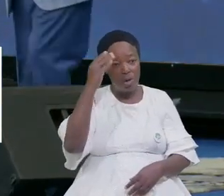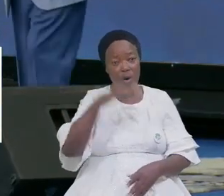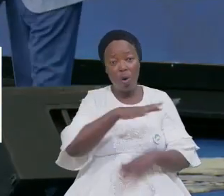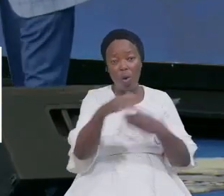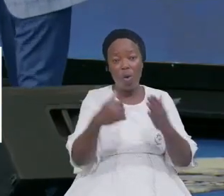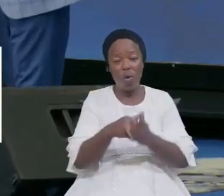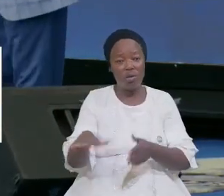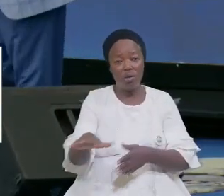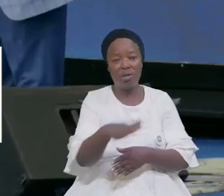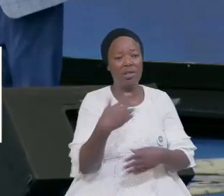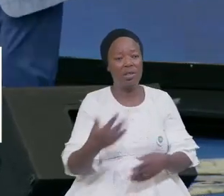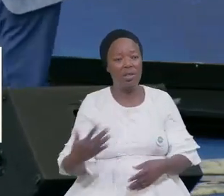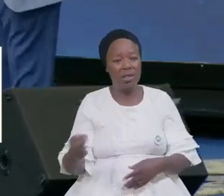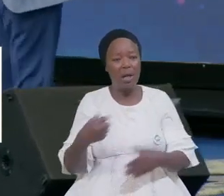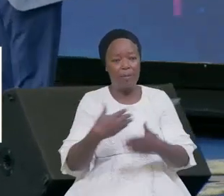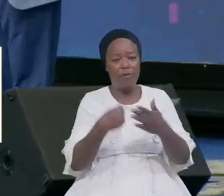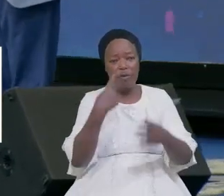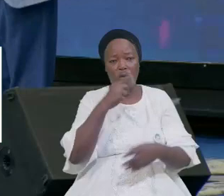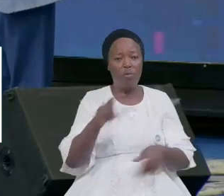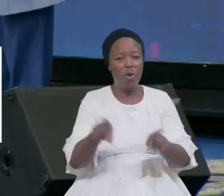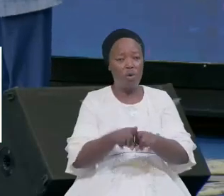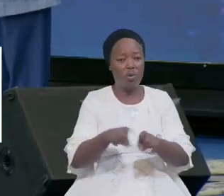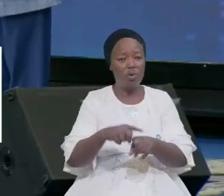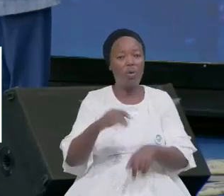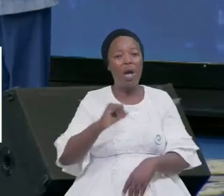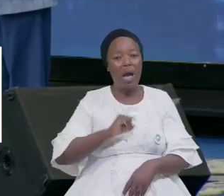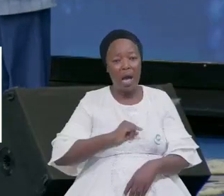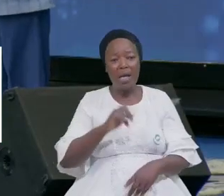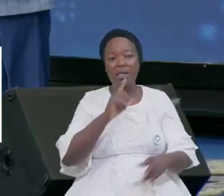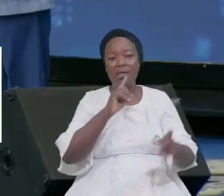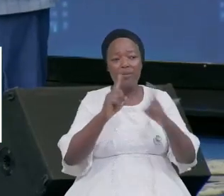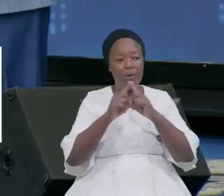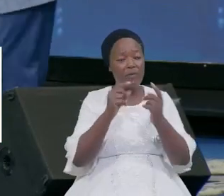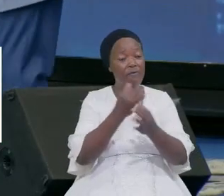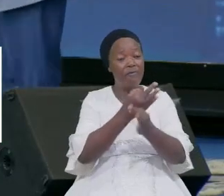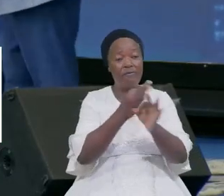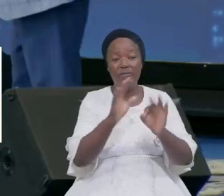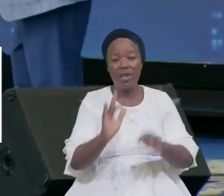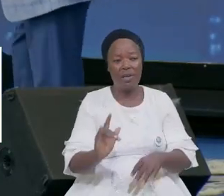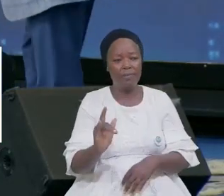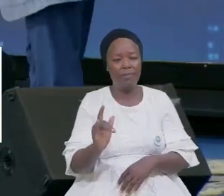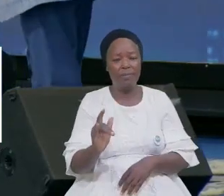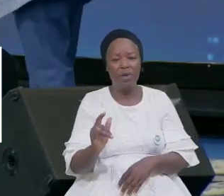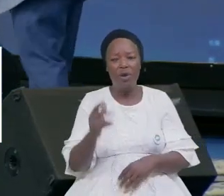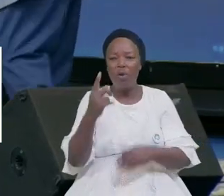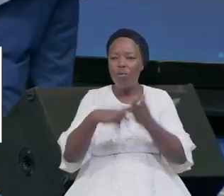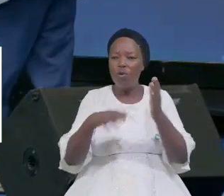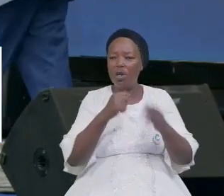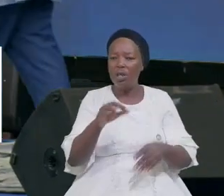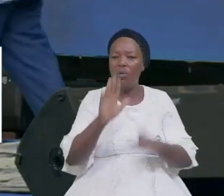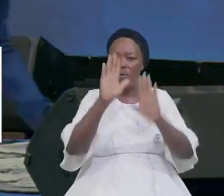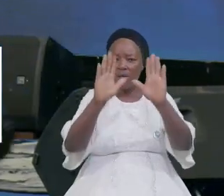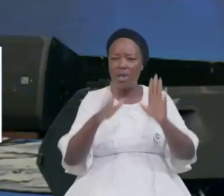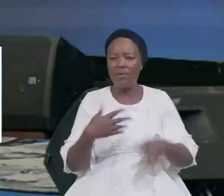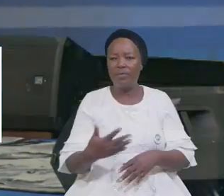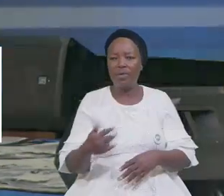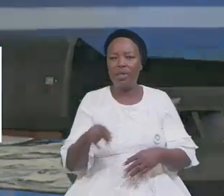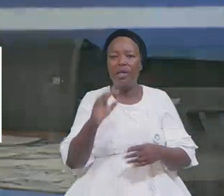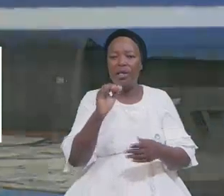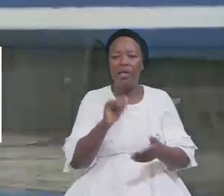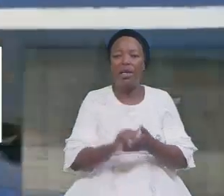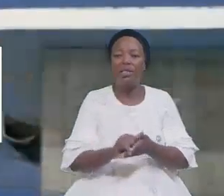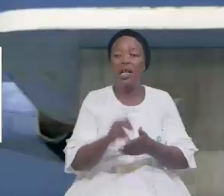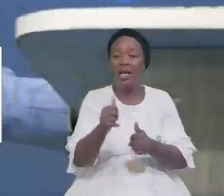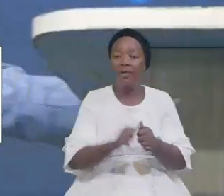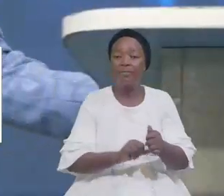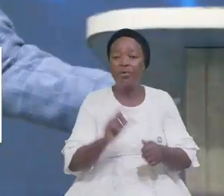whom also I speak freely. What a wonderful thing that everywhere Paul